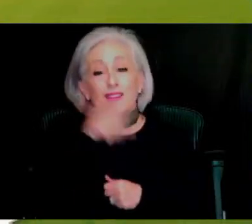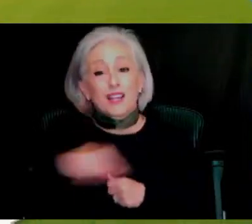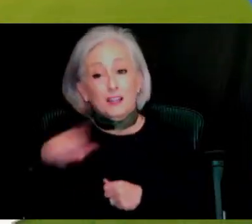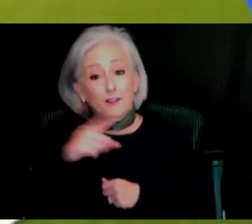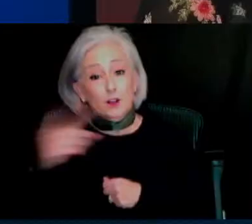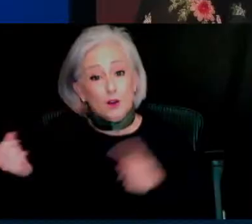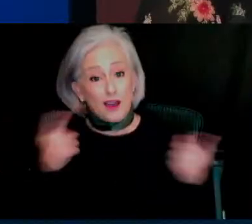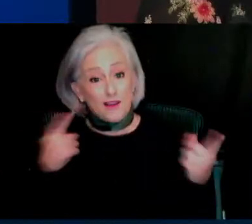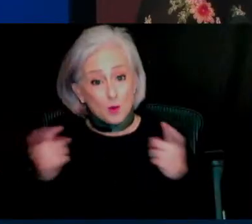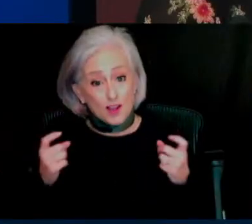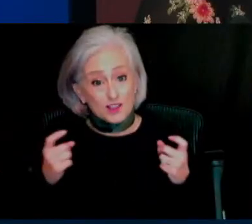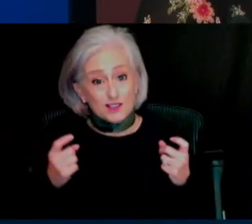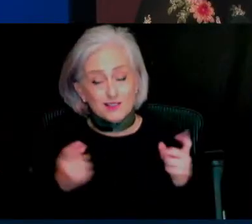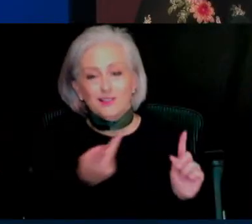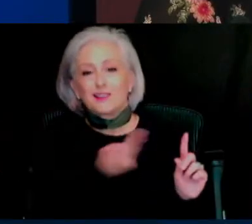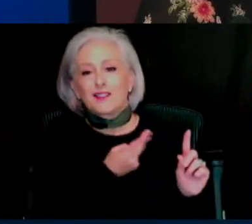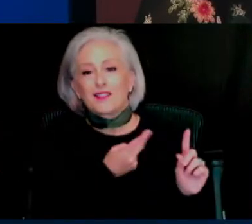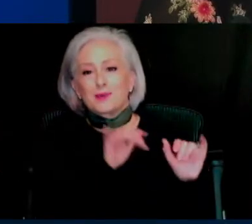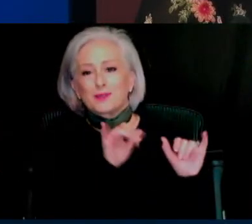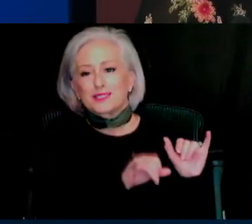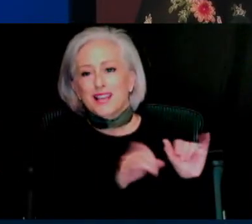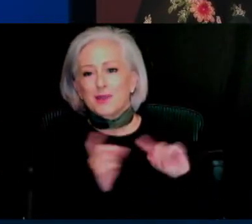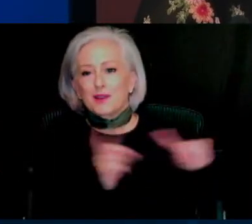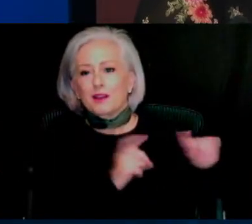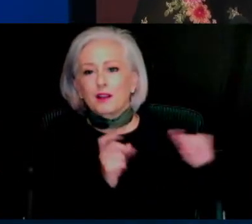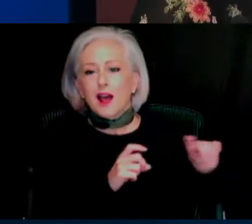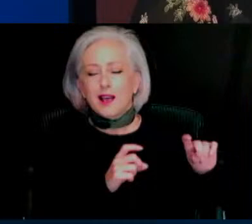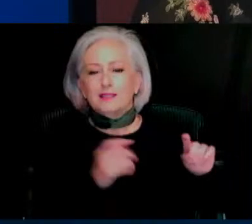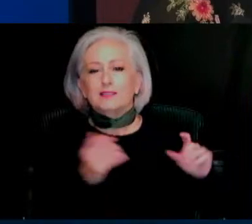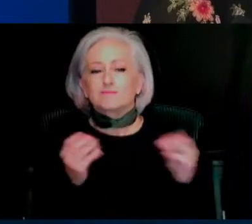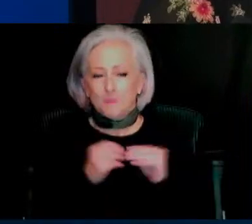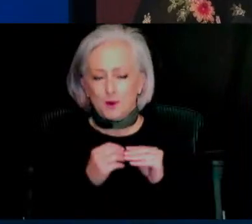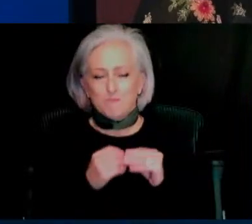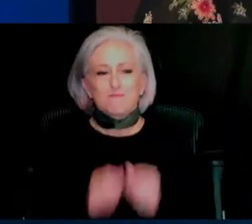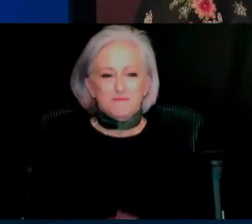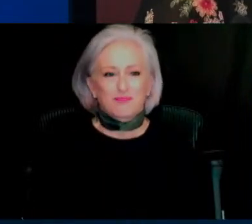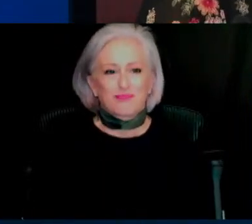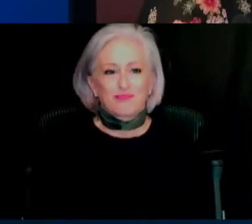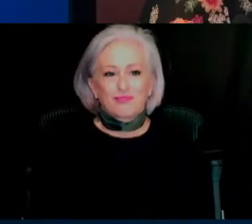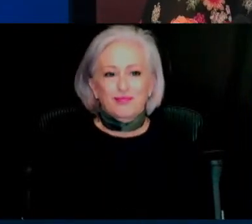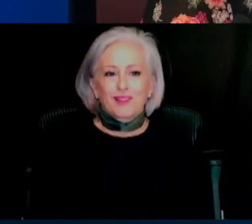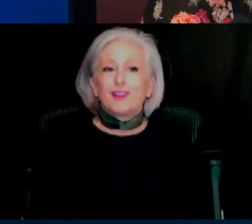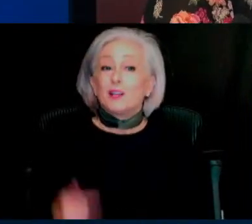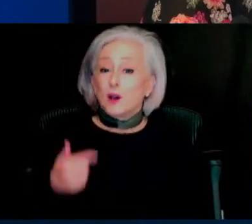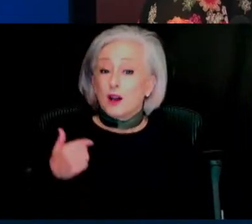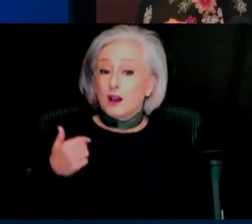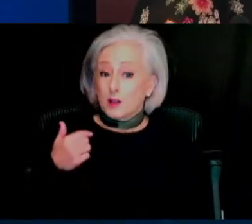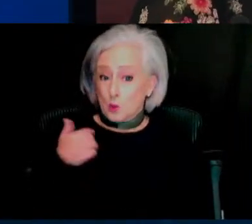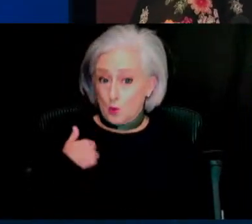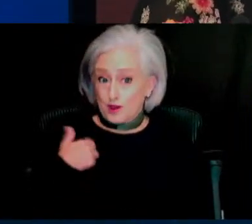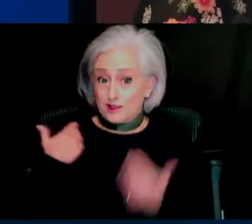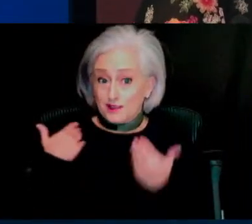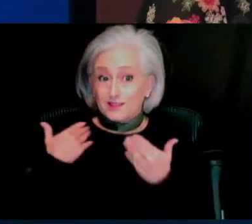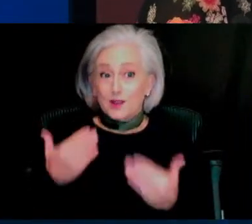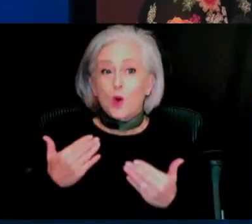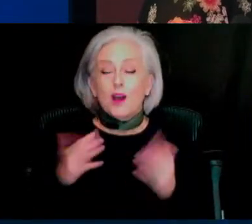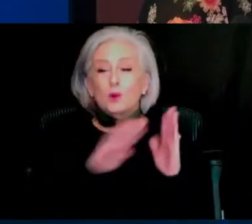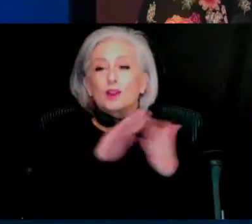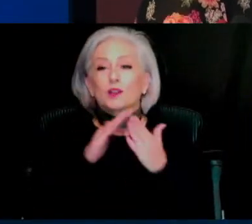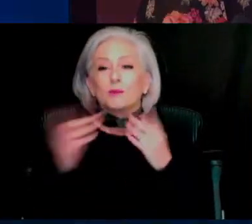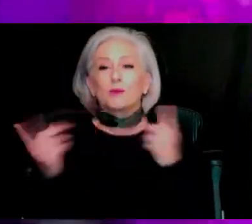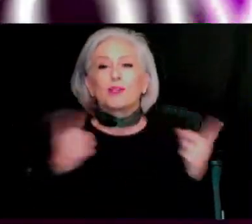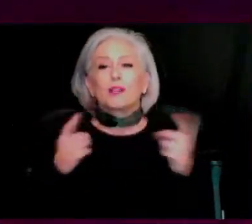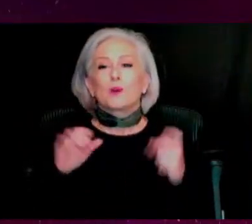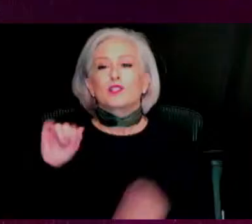going to keep these guys here to ask them questions from our audience as well. Okay, I was just going to have you do that because I think we're going to jump into some Okay. community questions, Alexis. We do have a question.